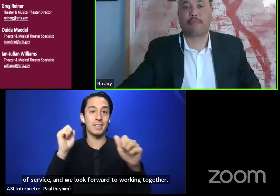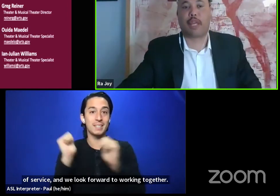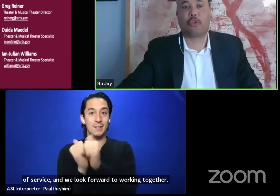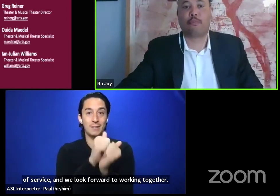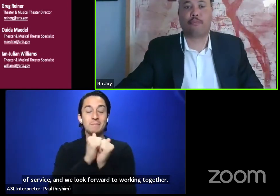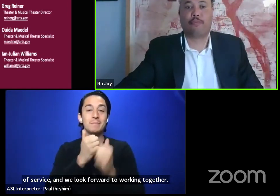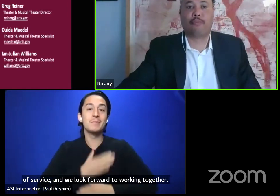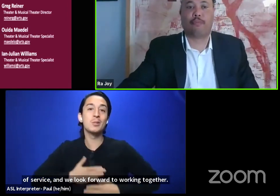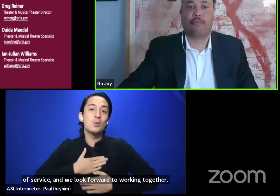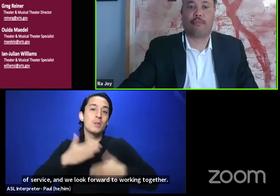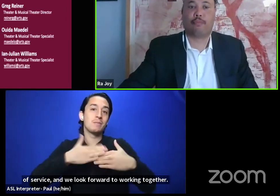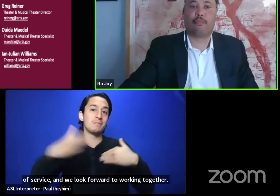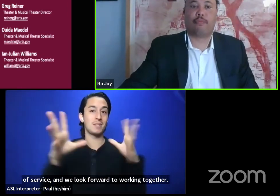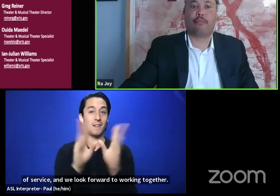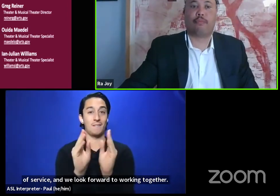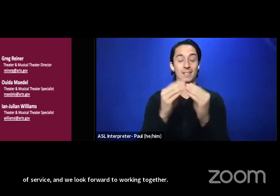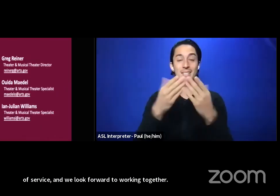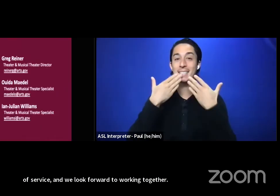the conference. Thank you.